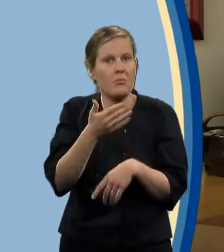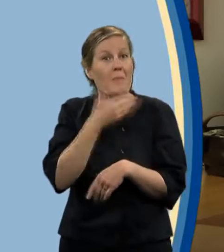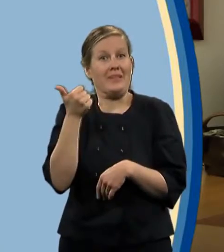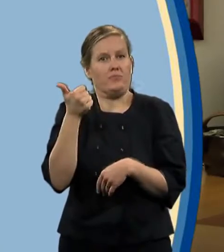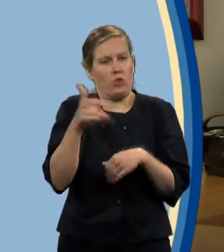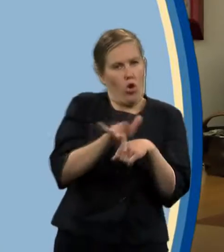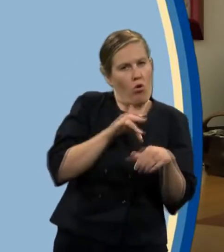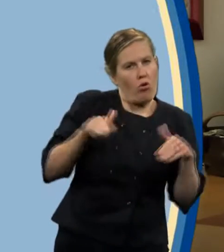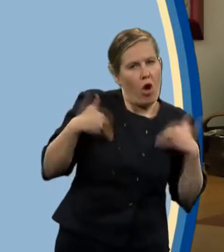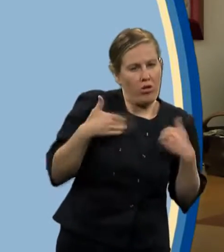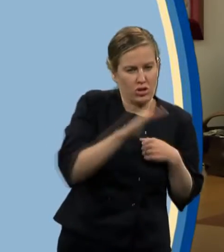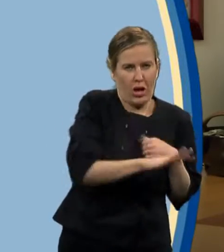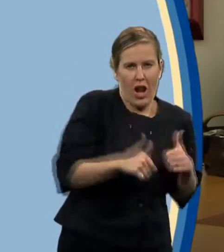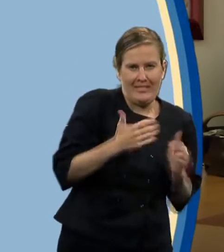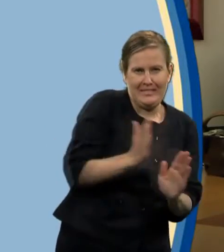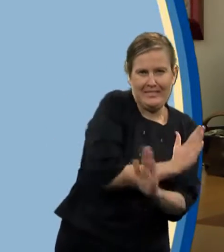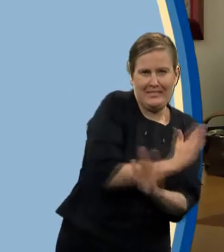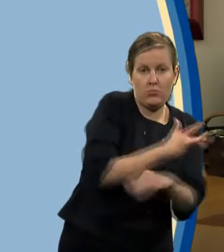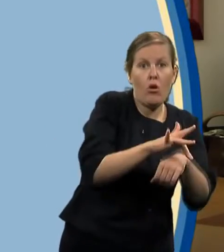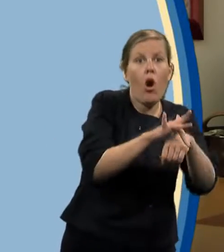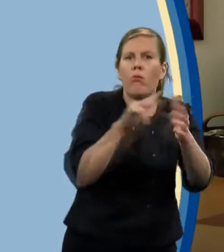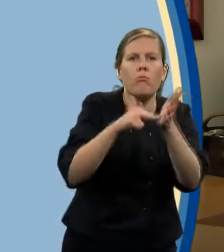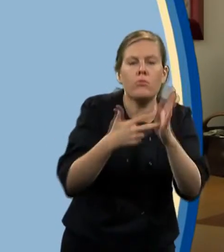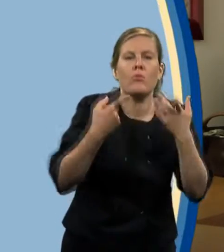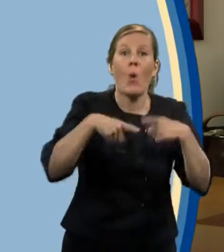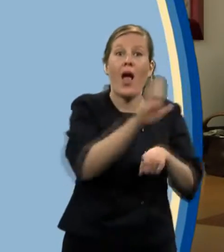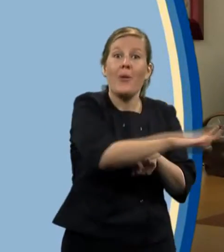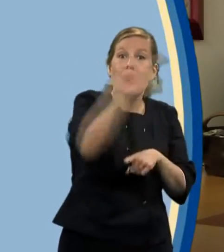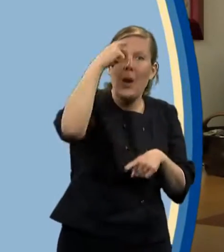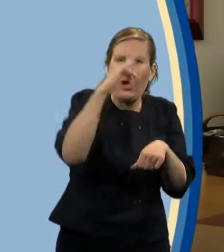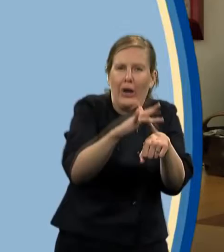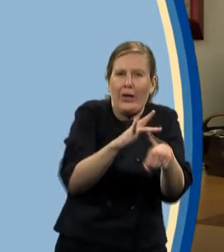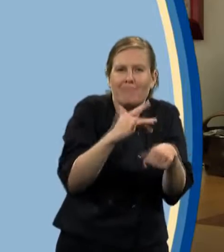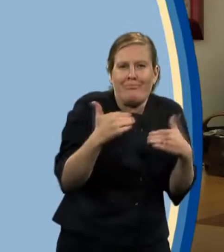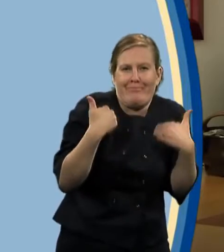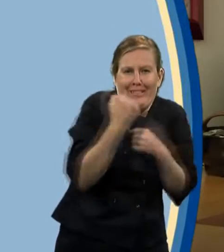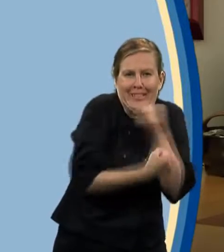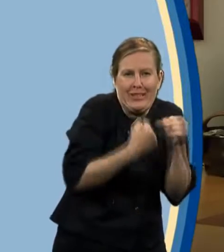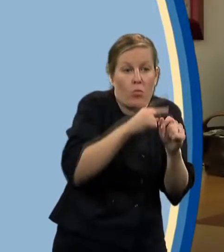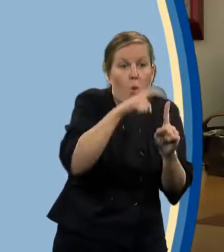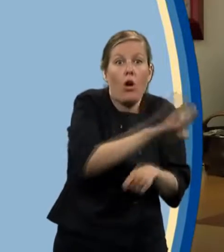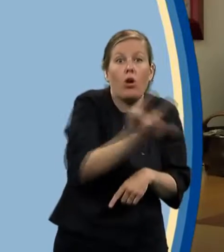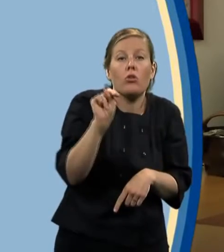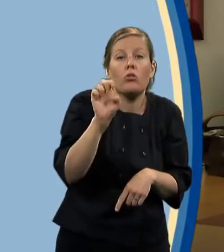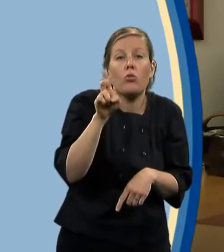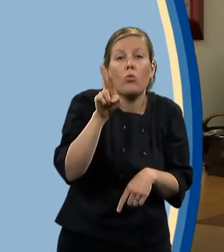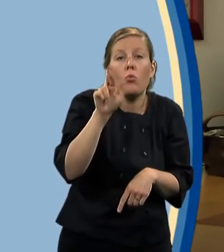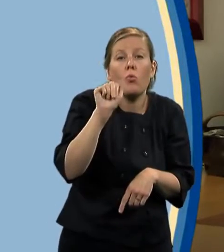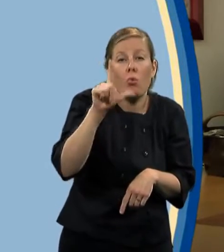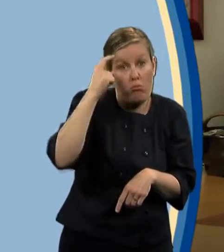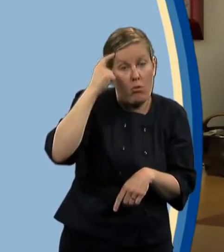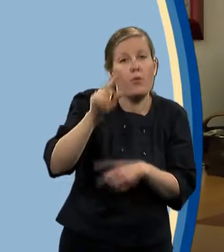early in life. Early in life means really early in the early years of life when the